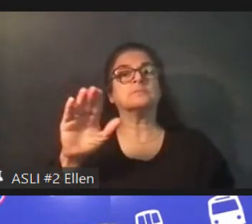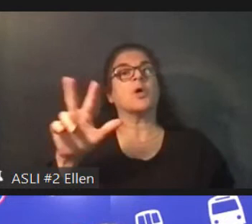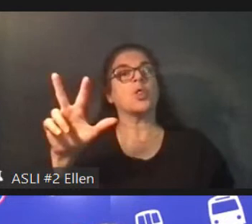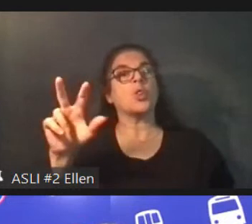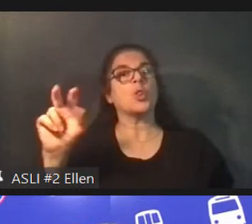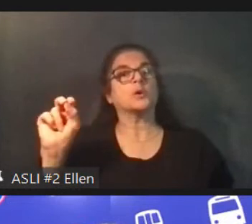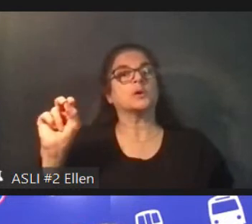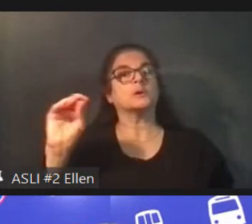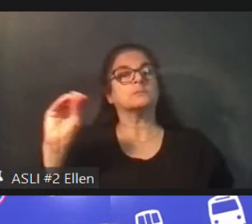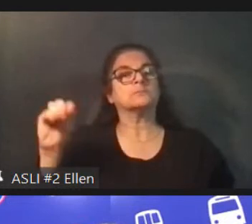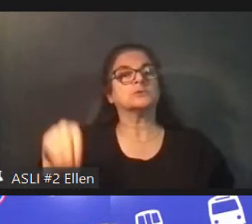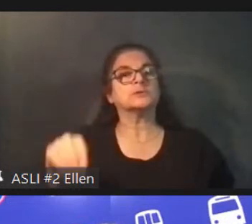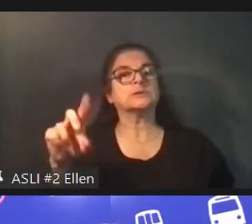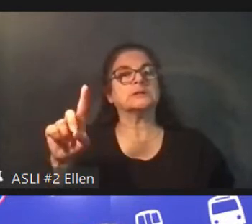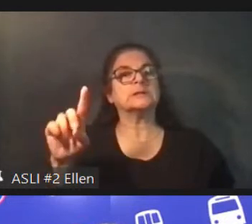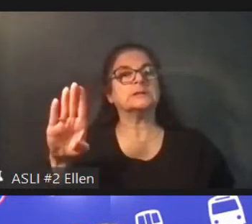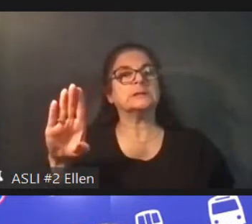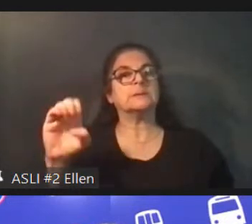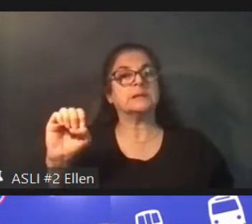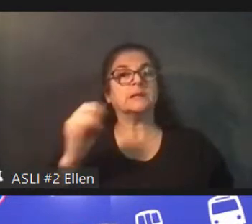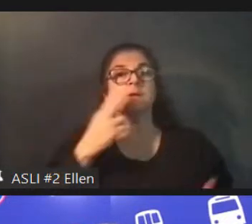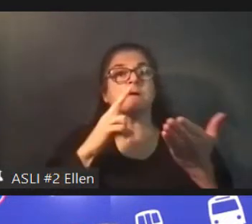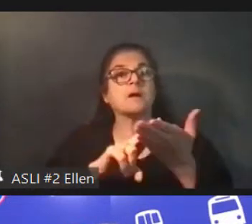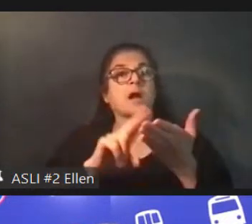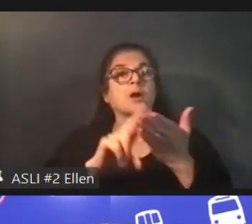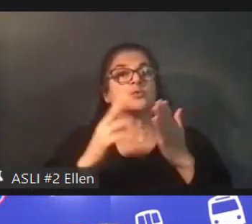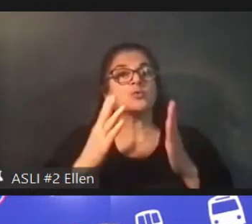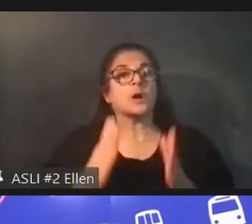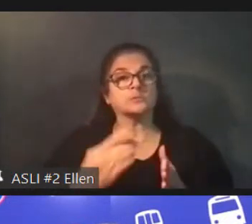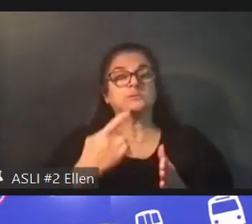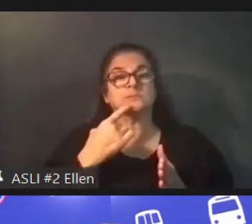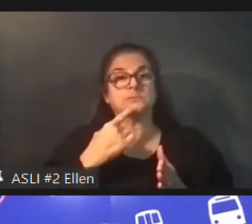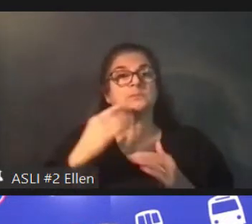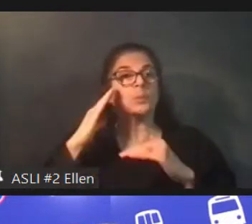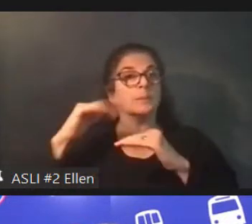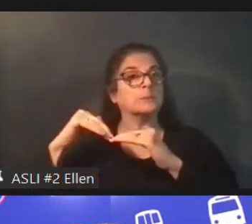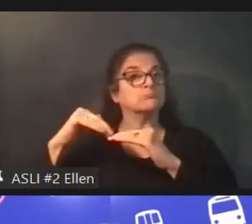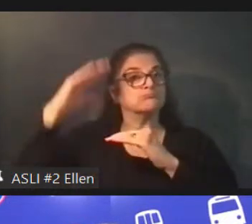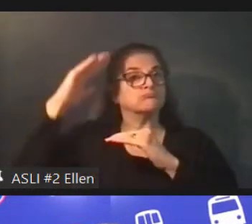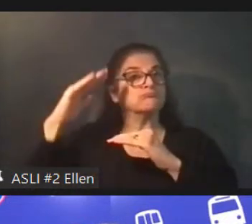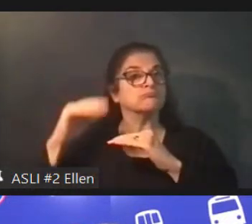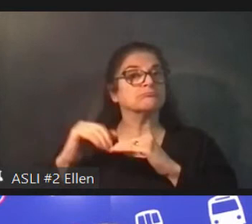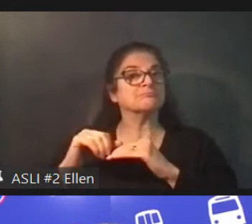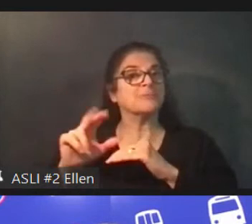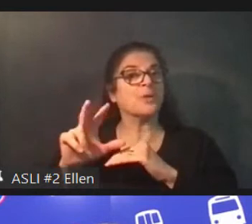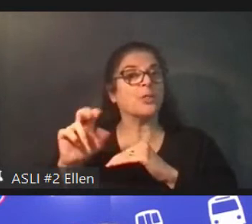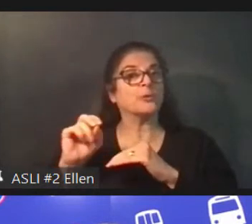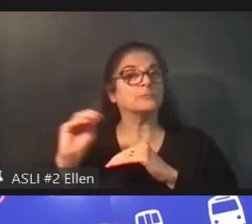The contractor committed to 30%, is attaining over 30%. So we're confident that with final payment, they will meet the